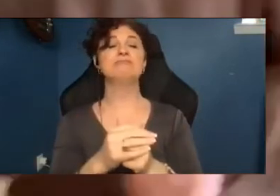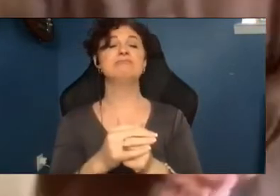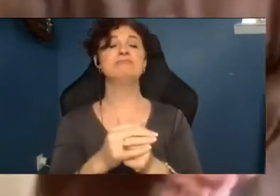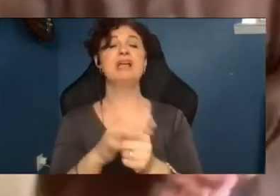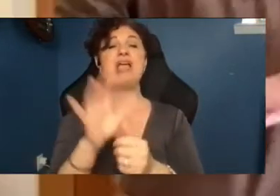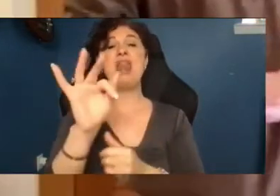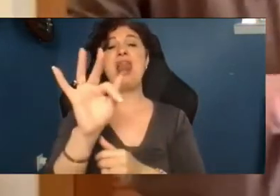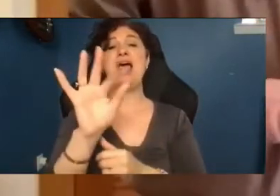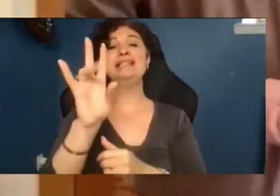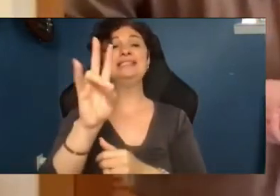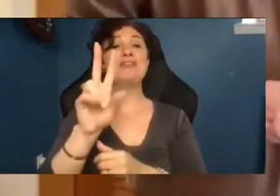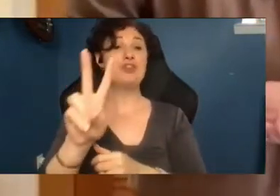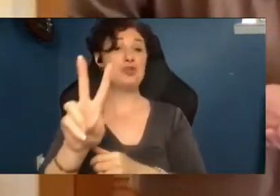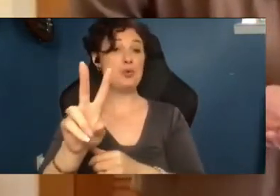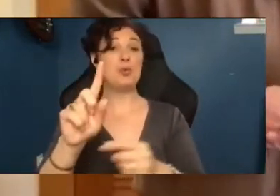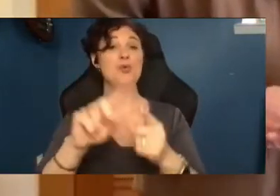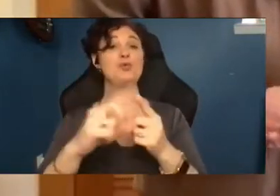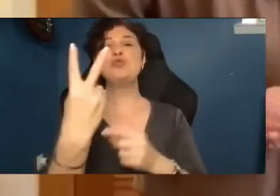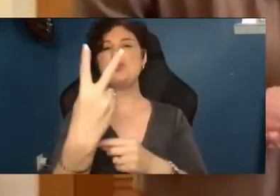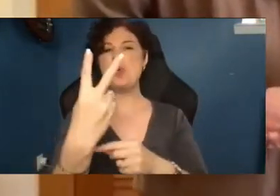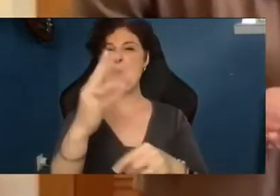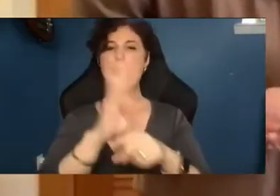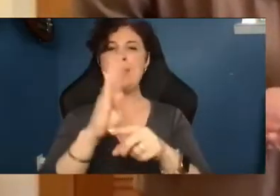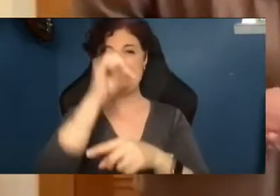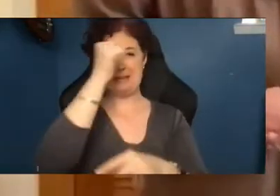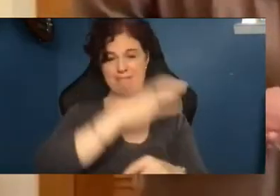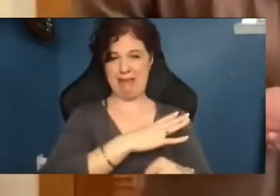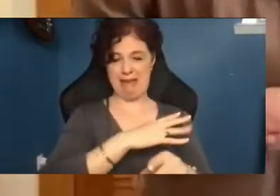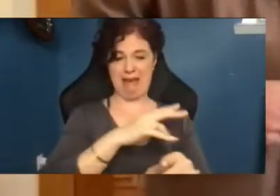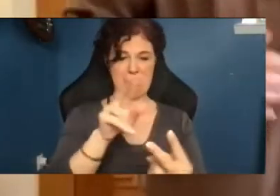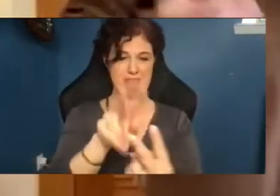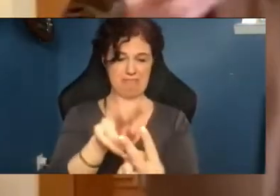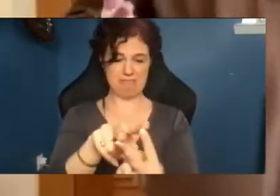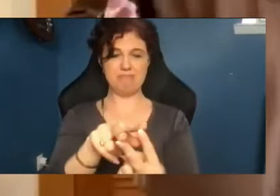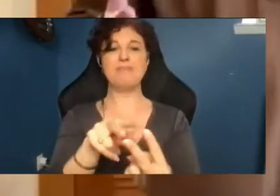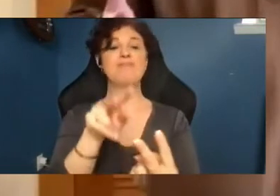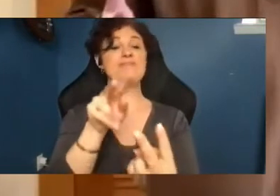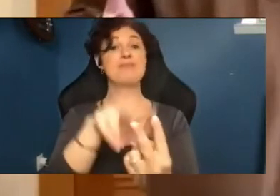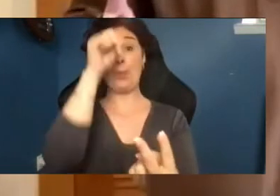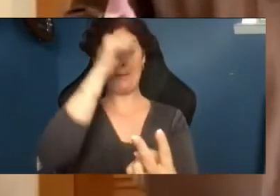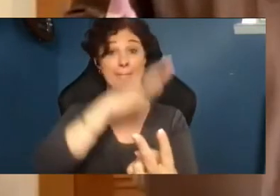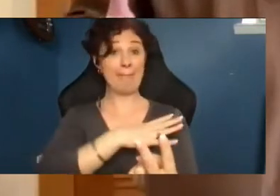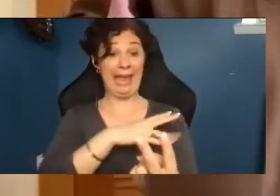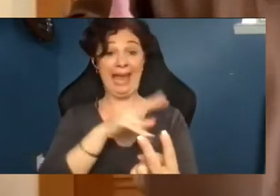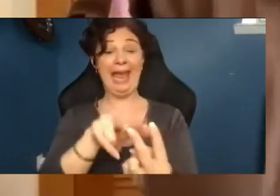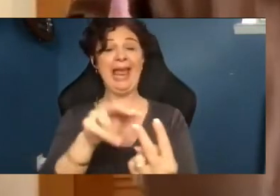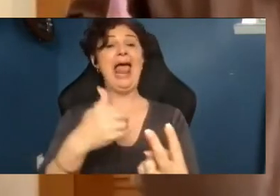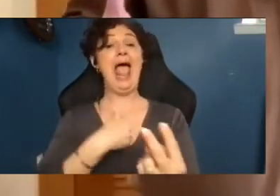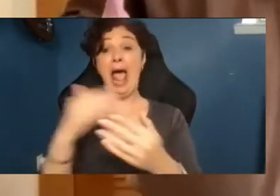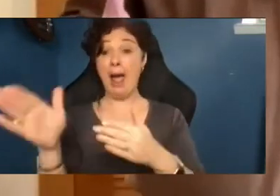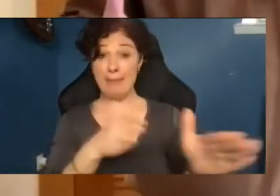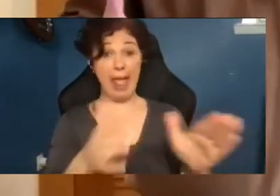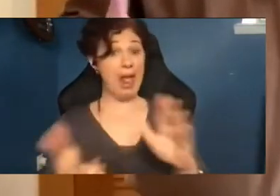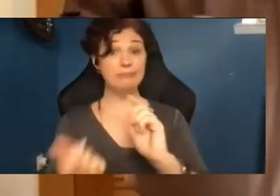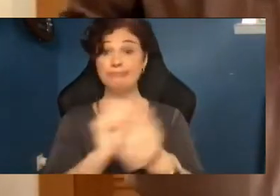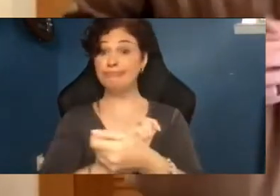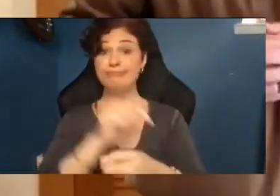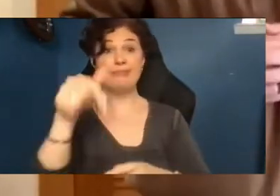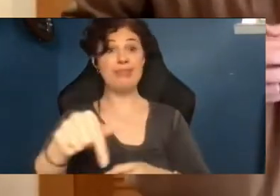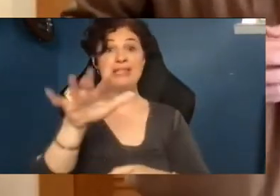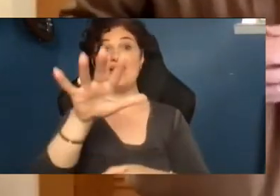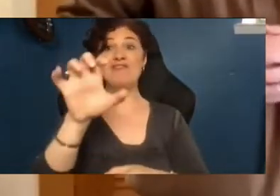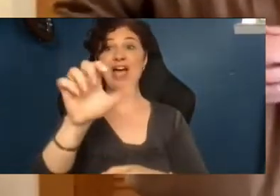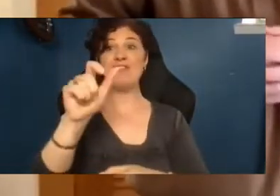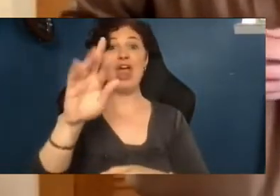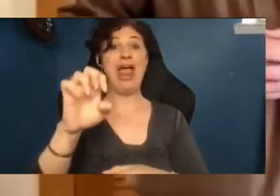in 1972 to two businessmen, Fletcher Jones and William Murphy. These two men had plans to transform this 500-acre